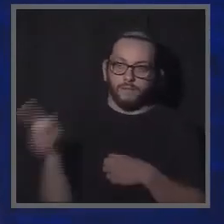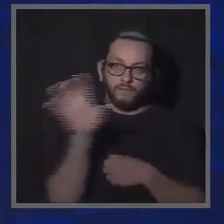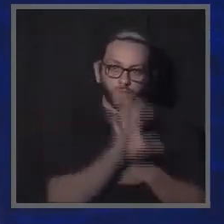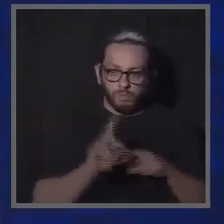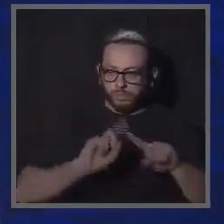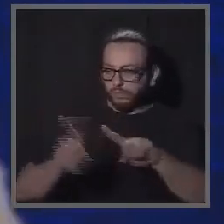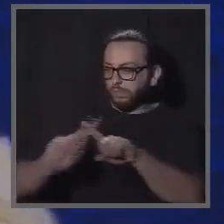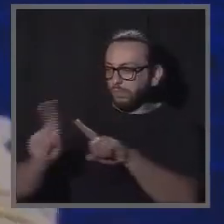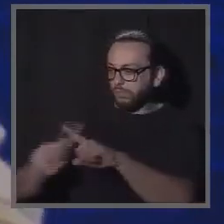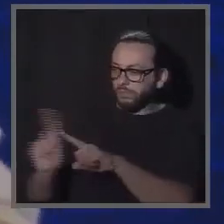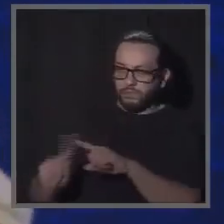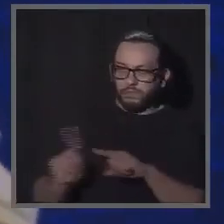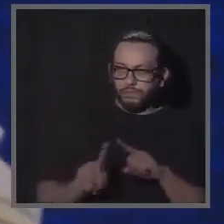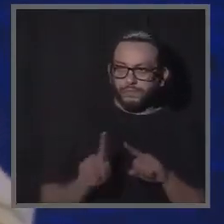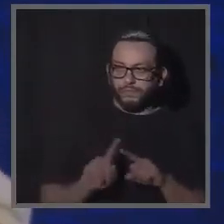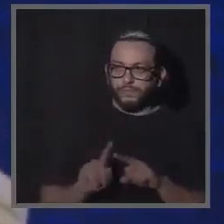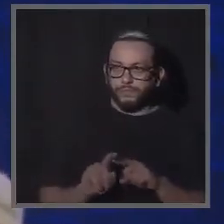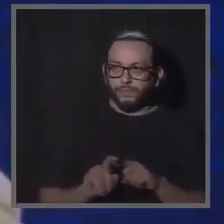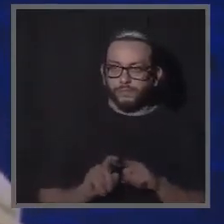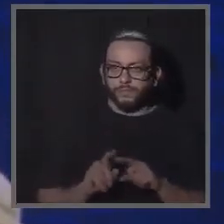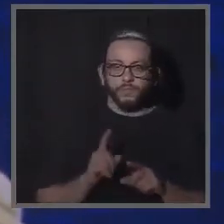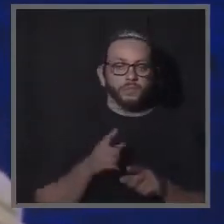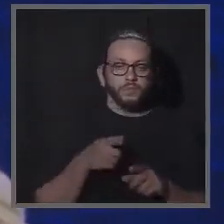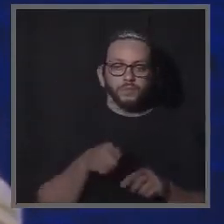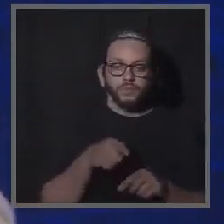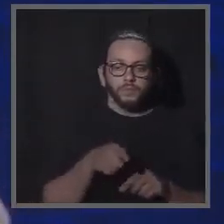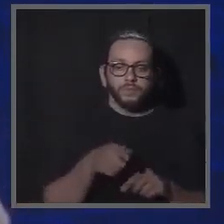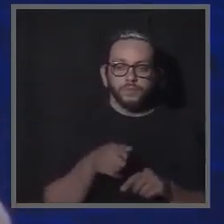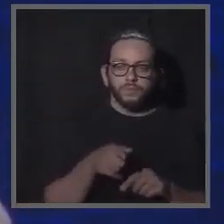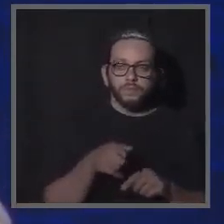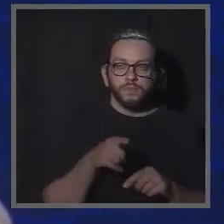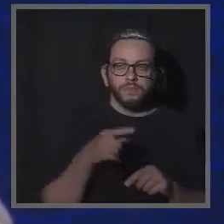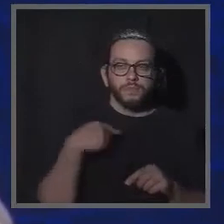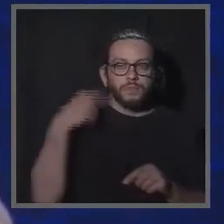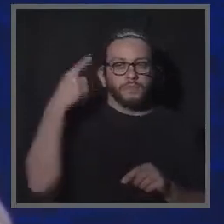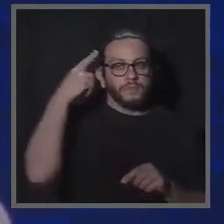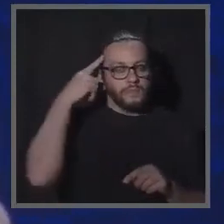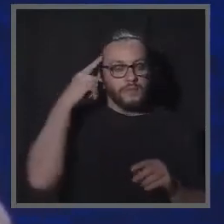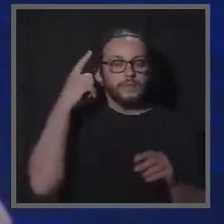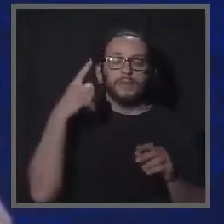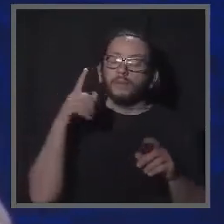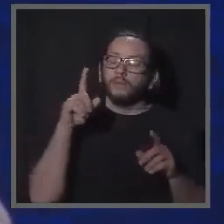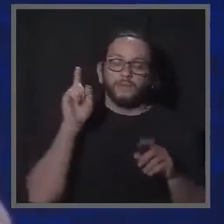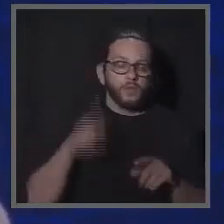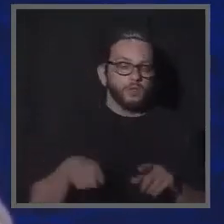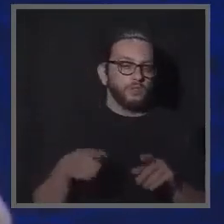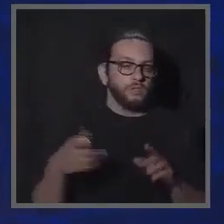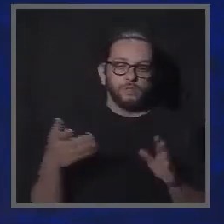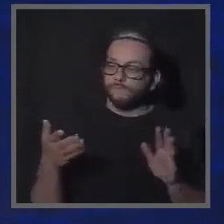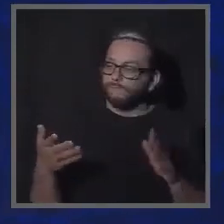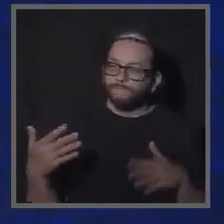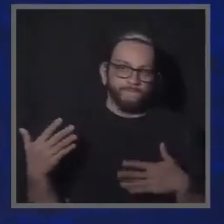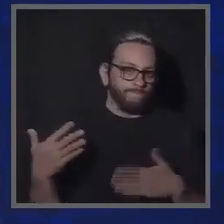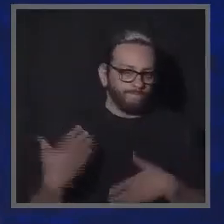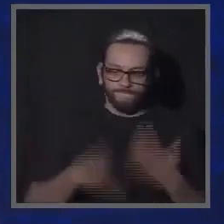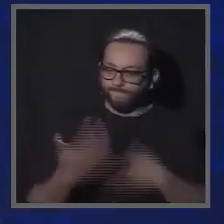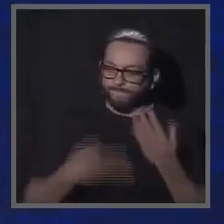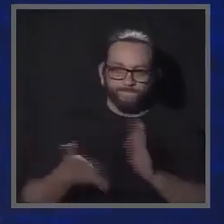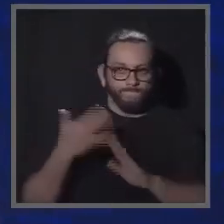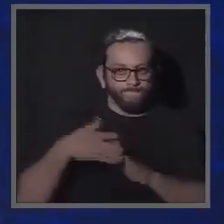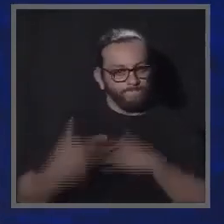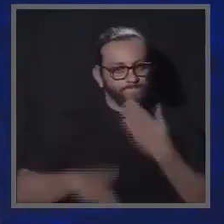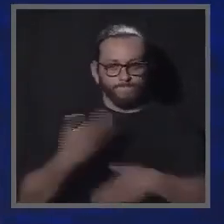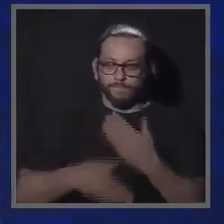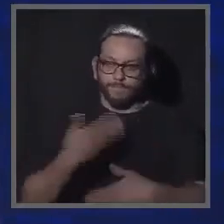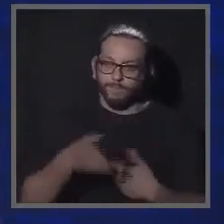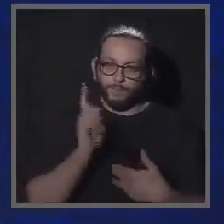production, goes well beyond just the words. This is something that I believe is urgent, that should be